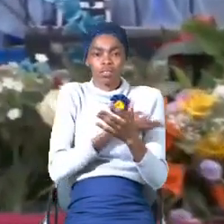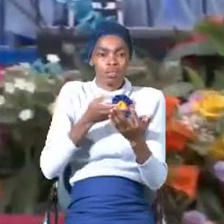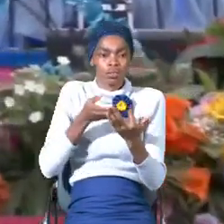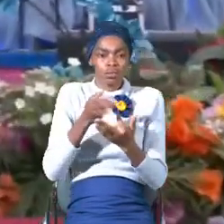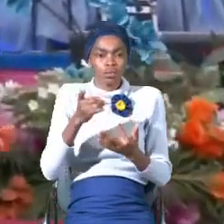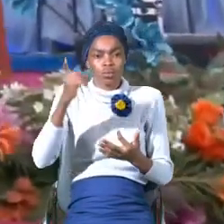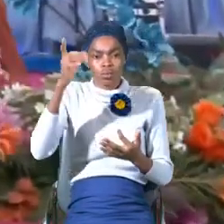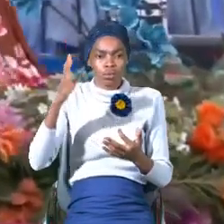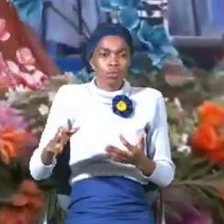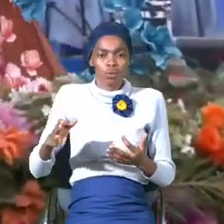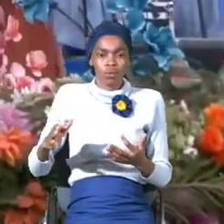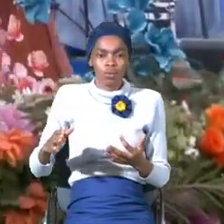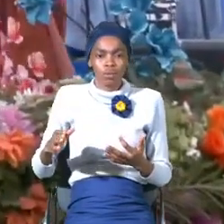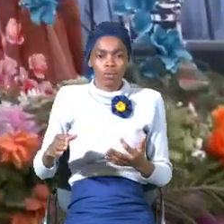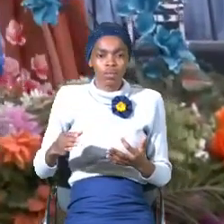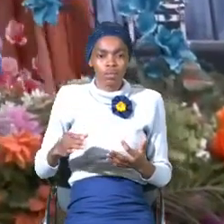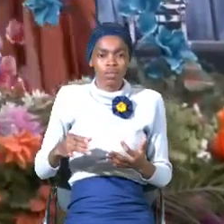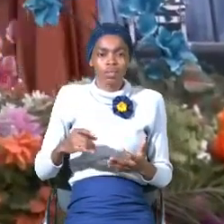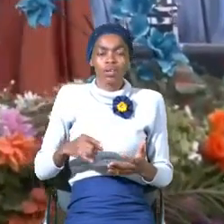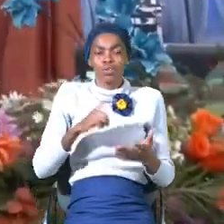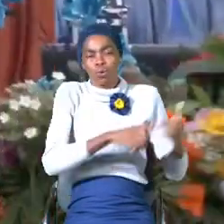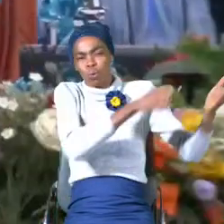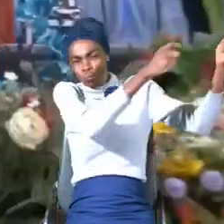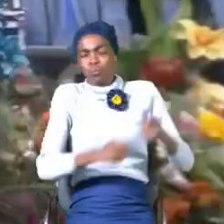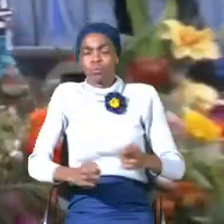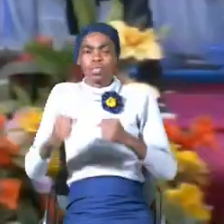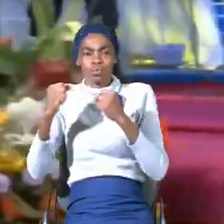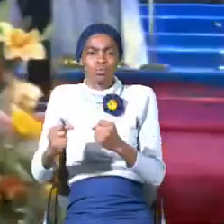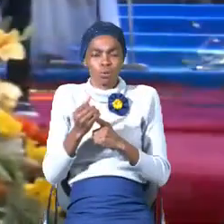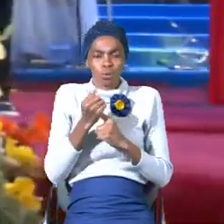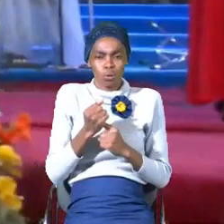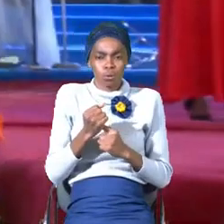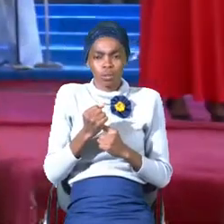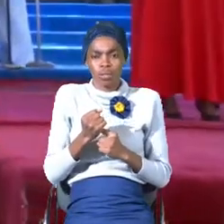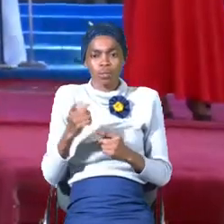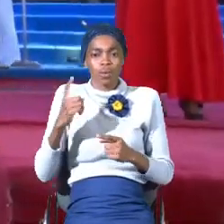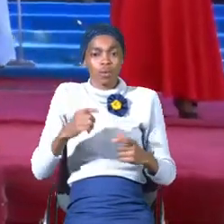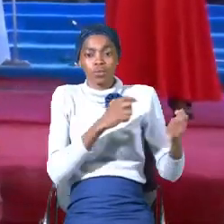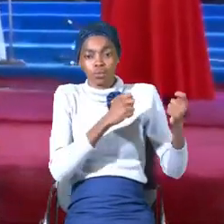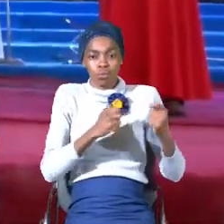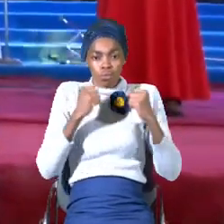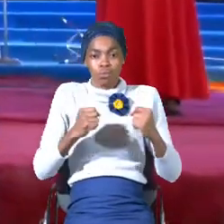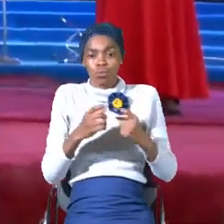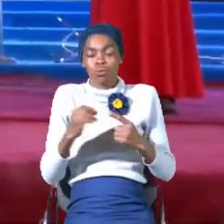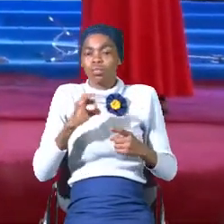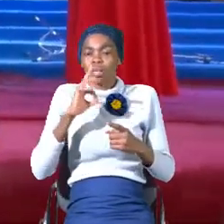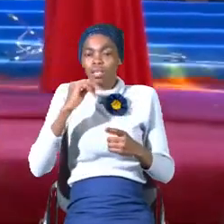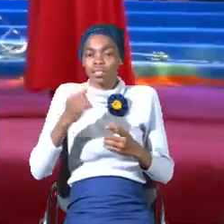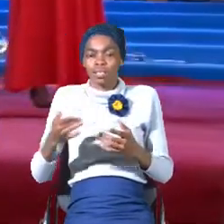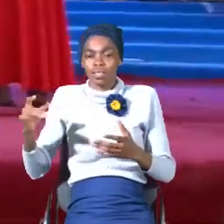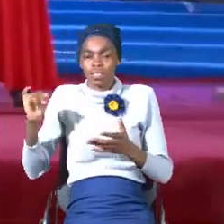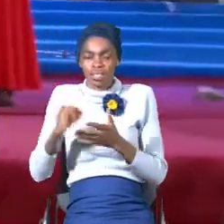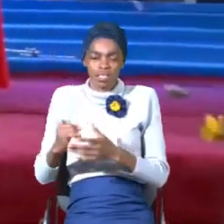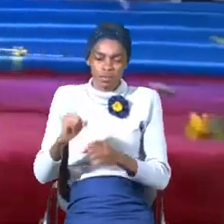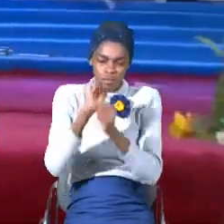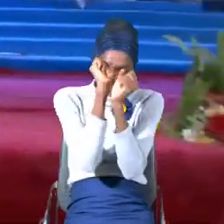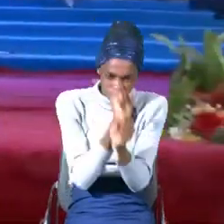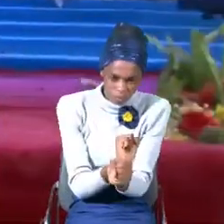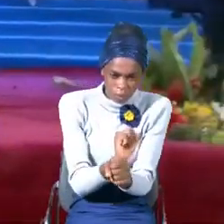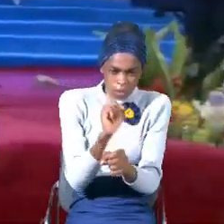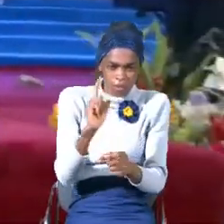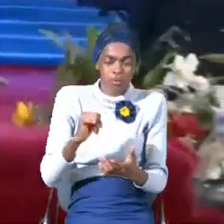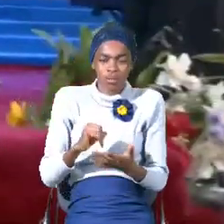does is to pull down strongholds. Strongholds are things that hold you strong. Strongholds are